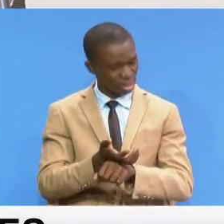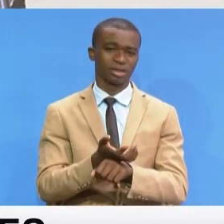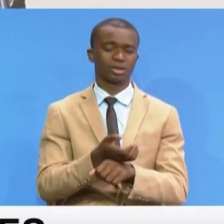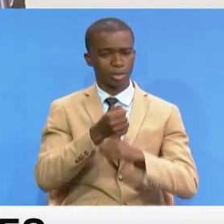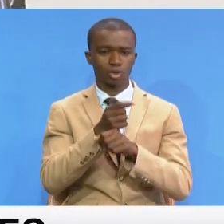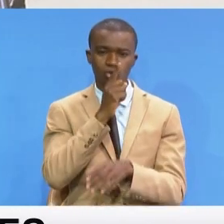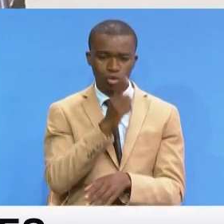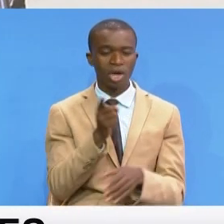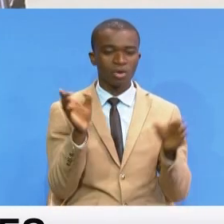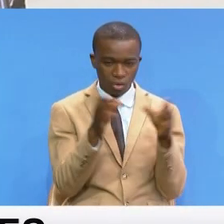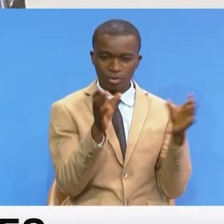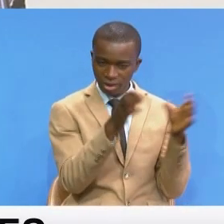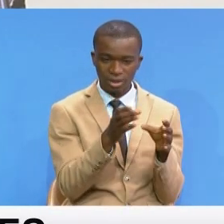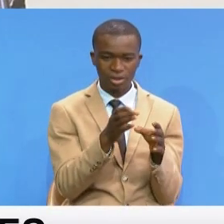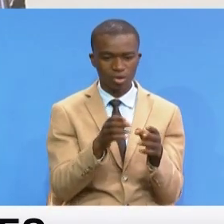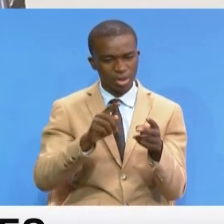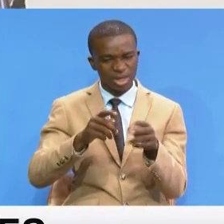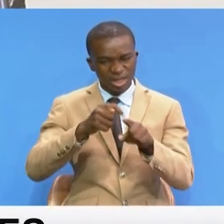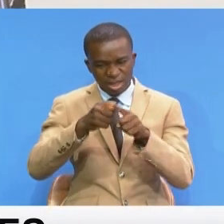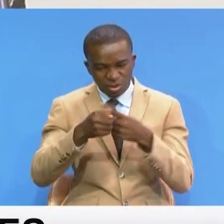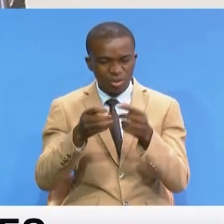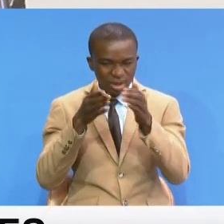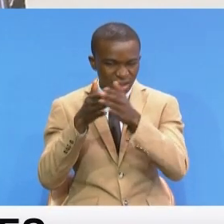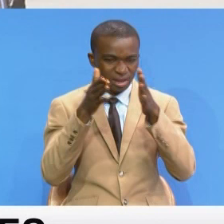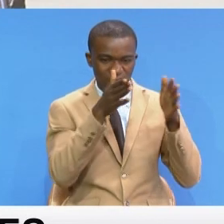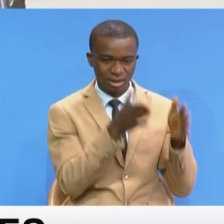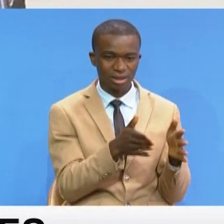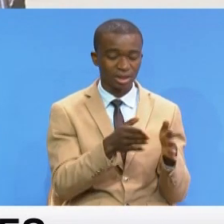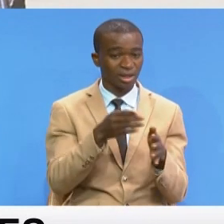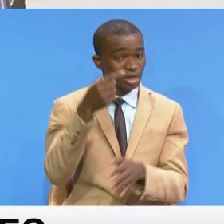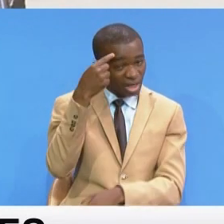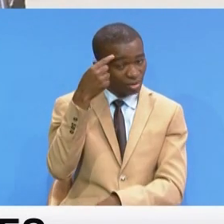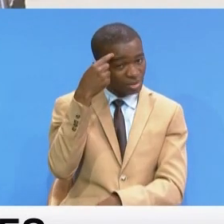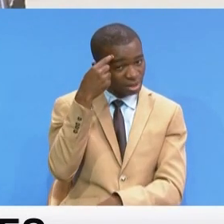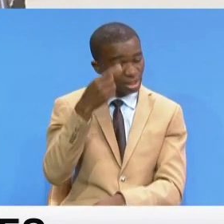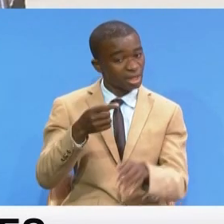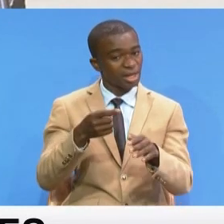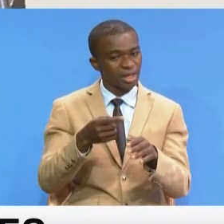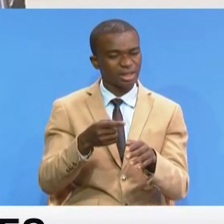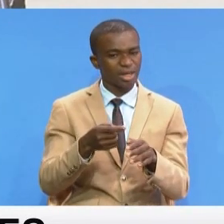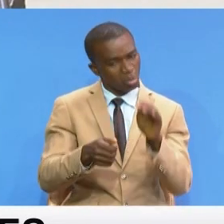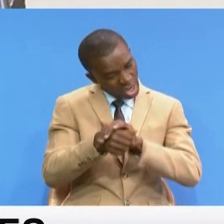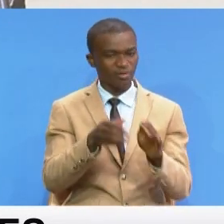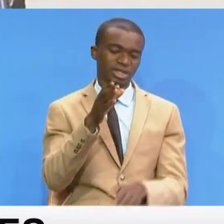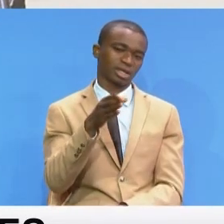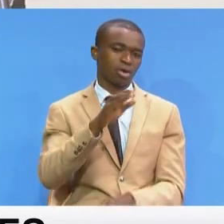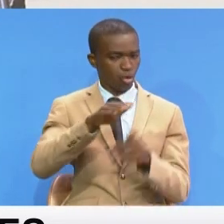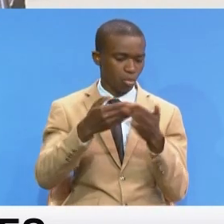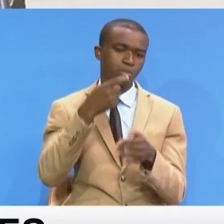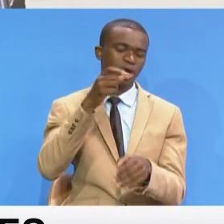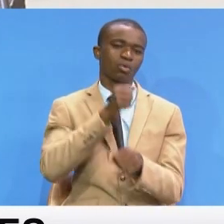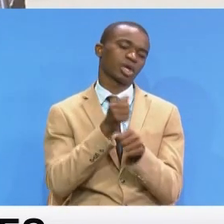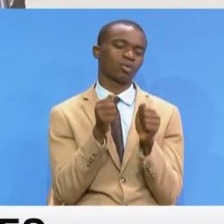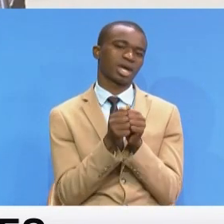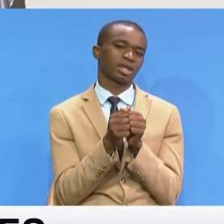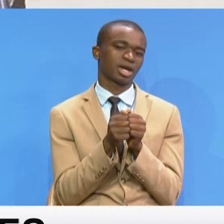of communities, traditional leaders, the government, and the civil society.